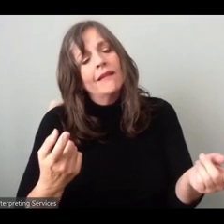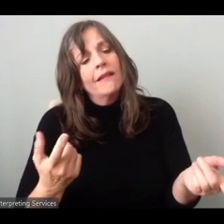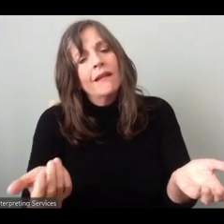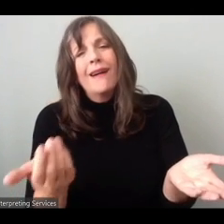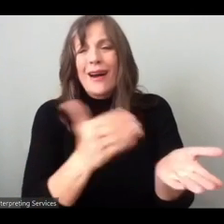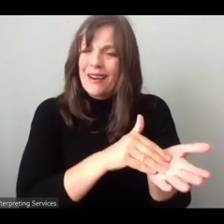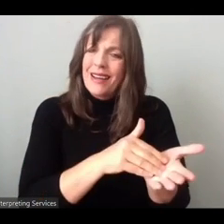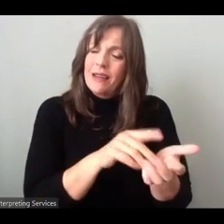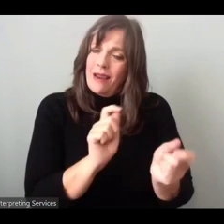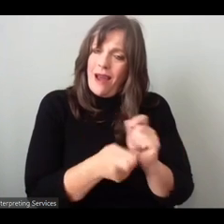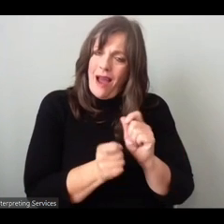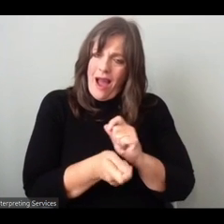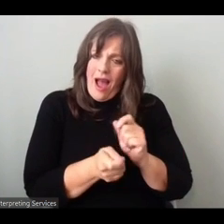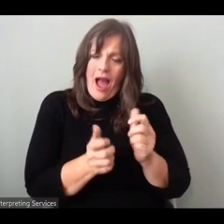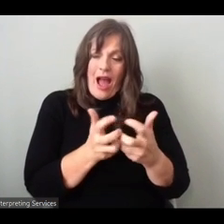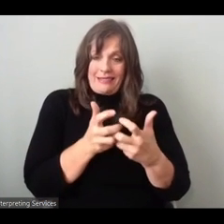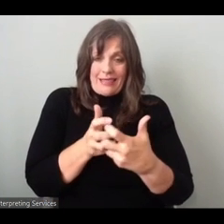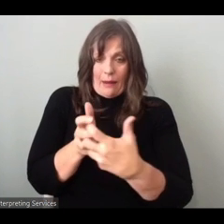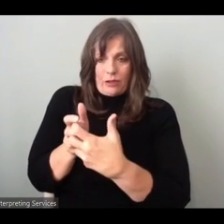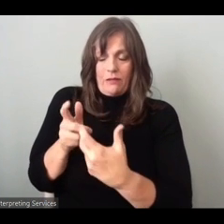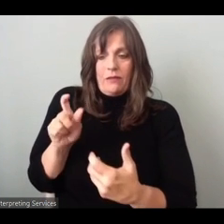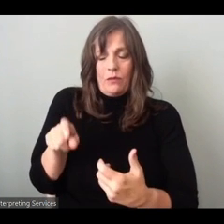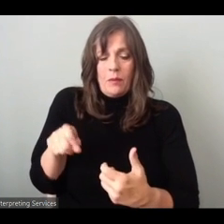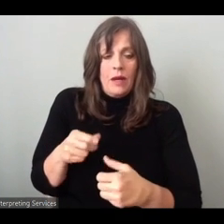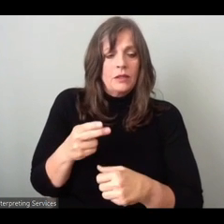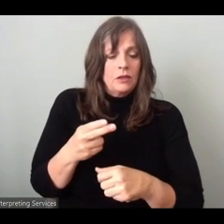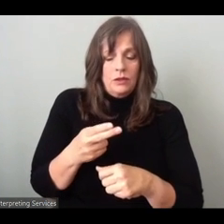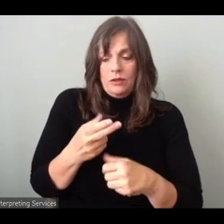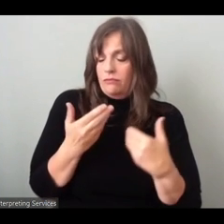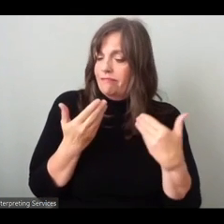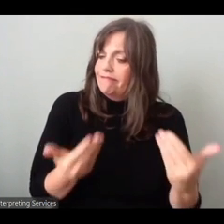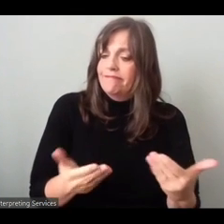We have so many incredible technology platforms for doing that right now.